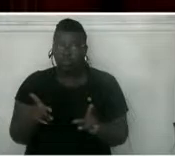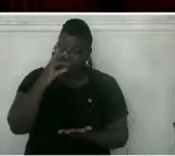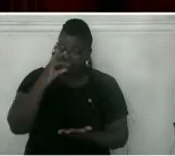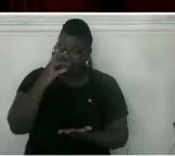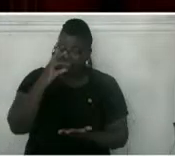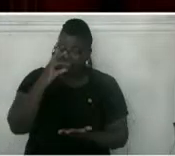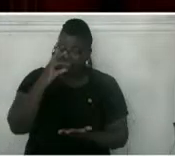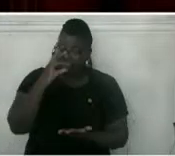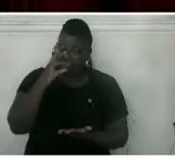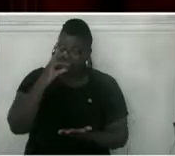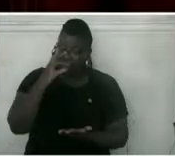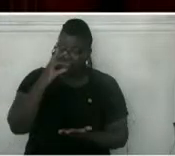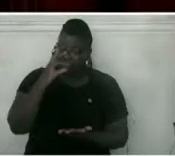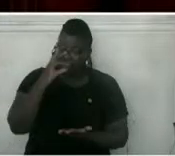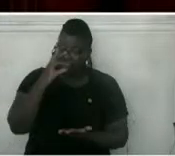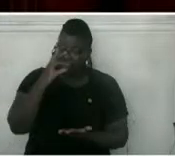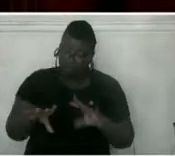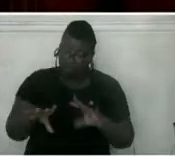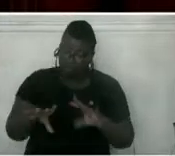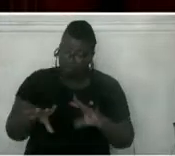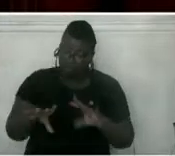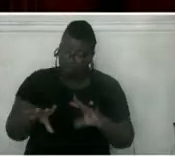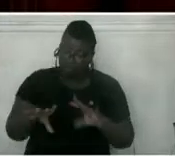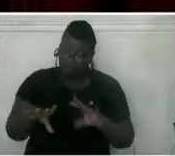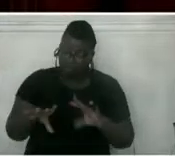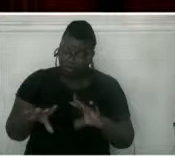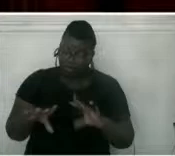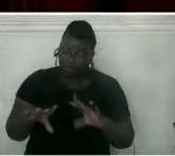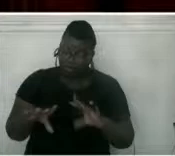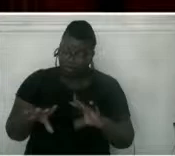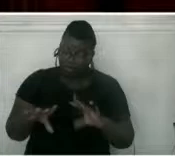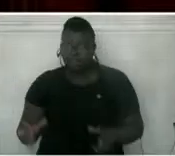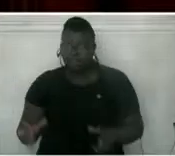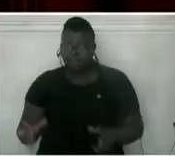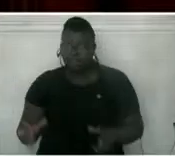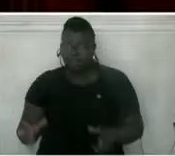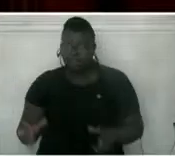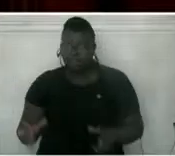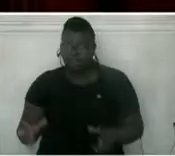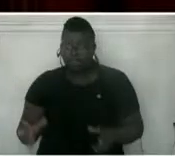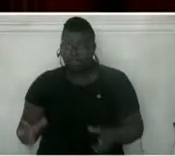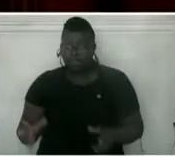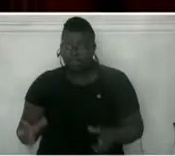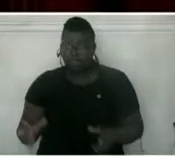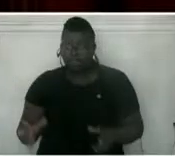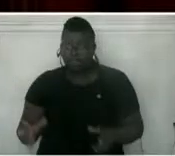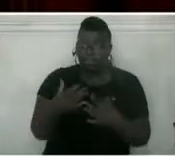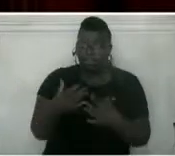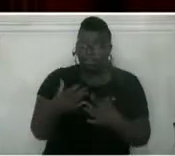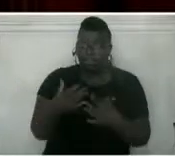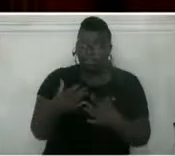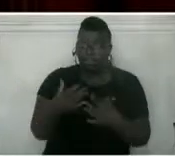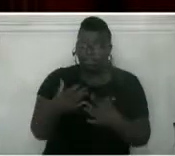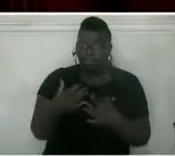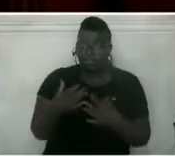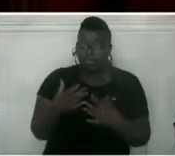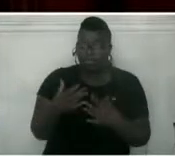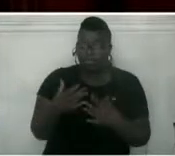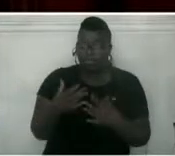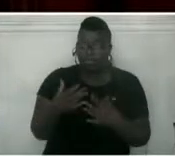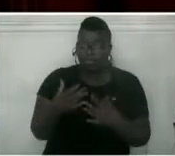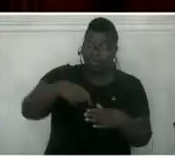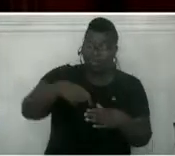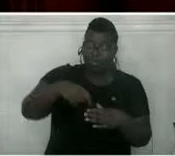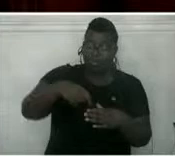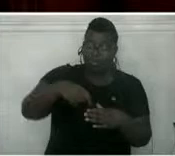and findings by investigating unit should be implemented within 30 days of their